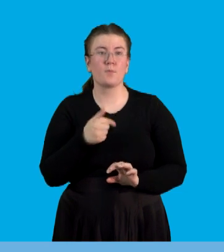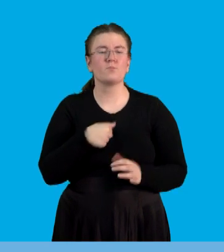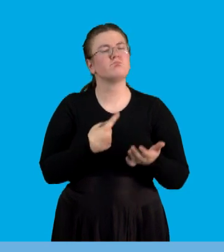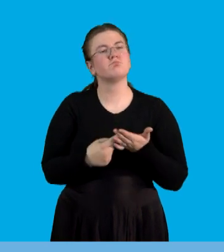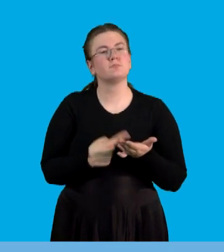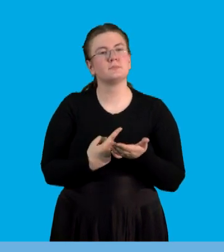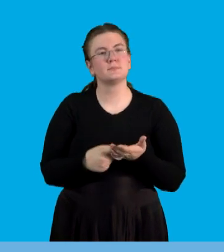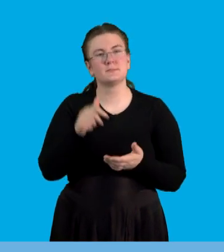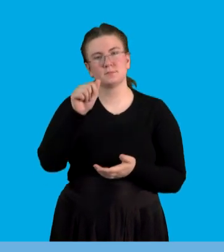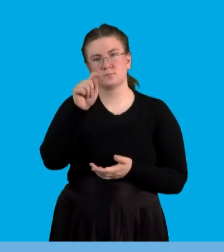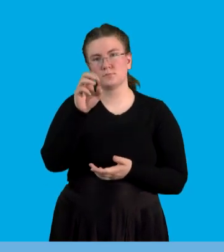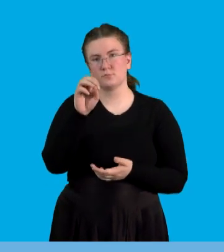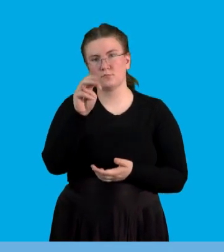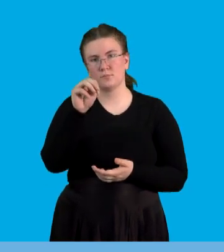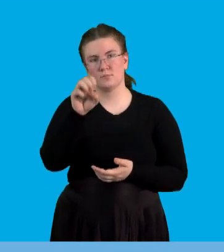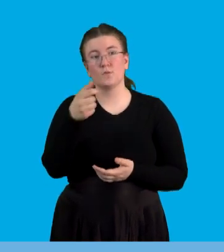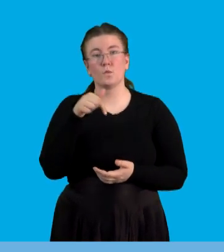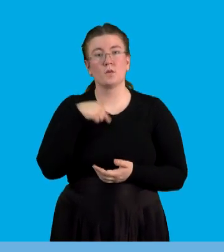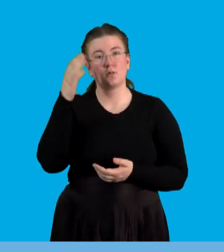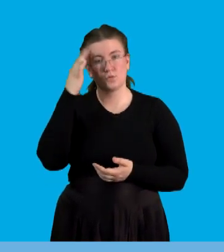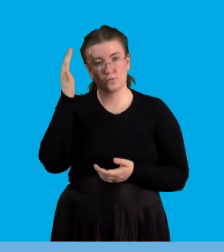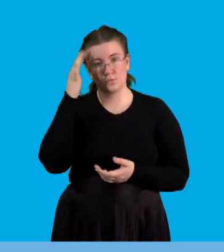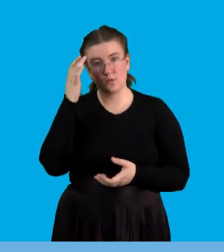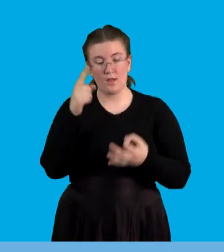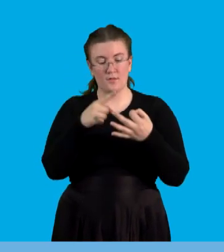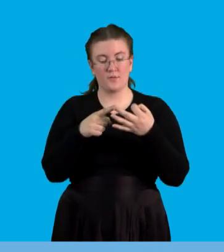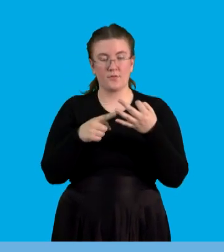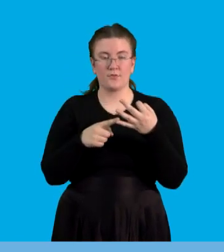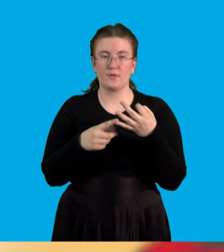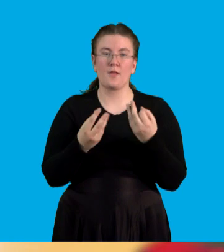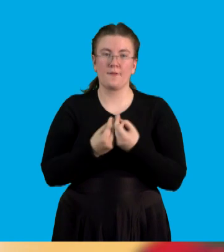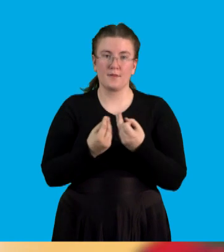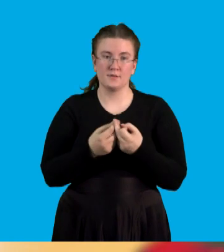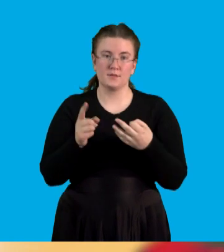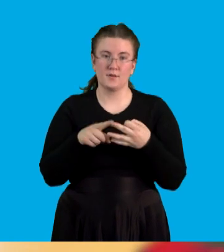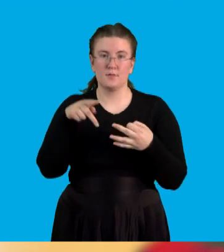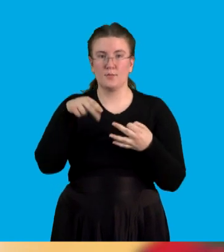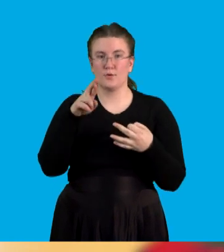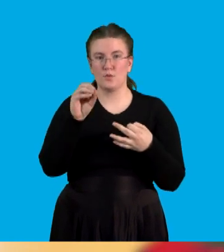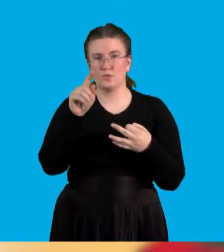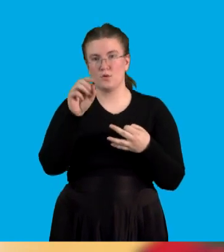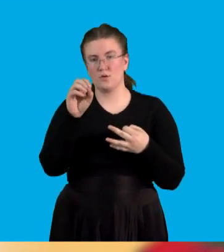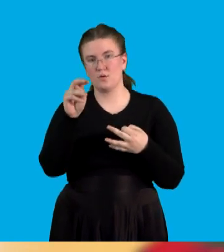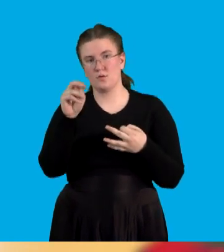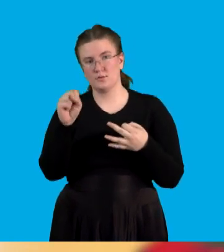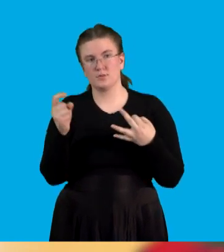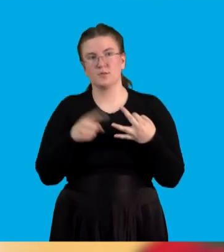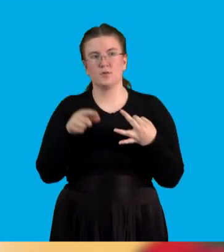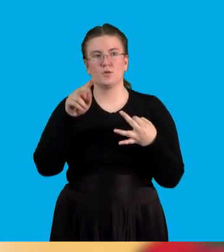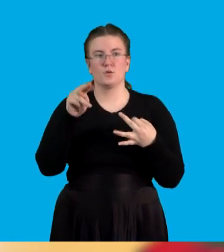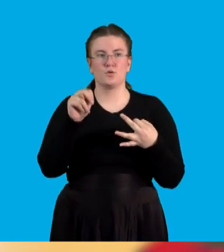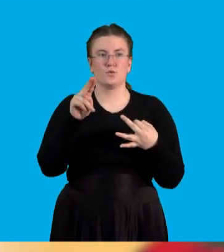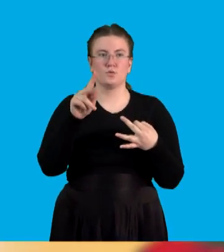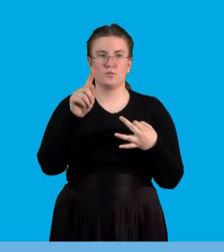this comes about when we're talking about atoms. We do know that atoms are always made up of three subatomic particles, which are the